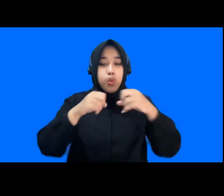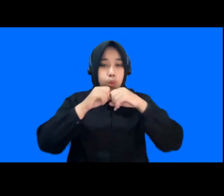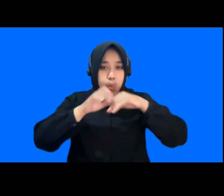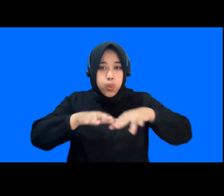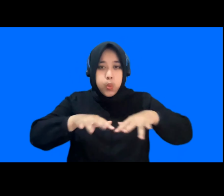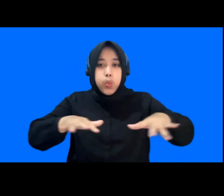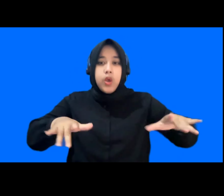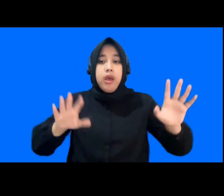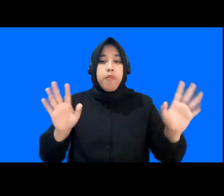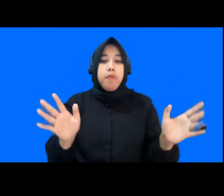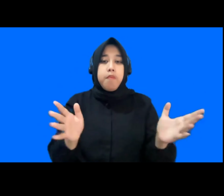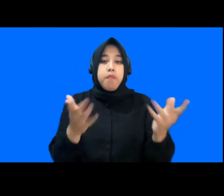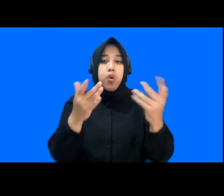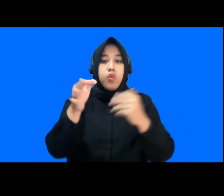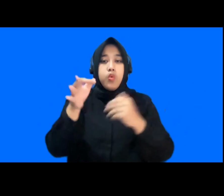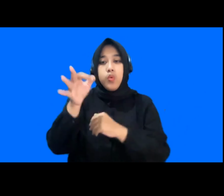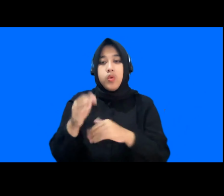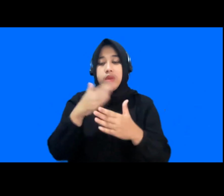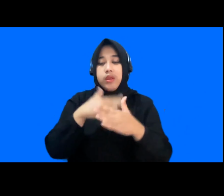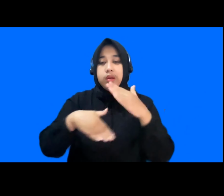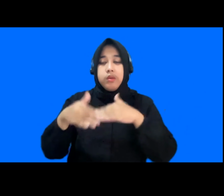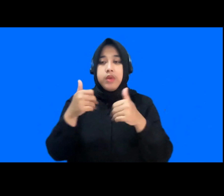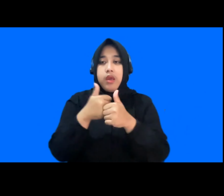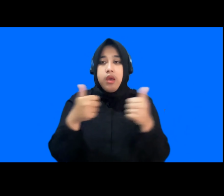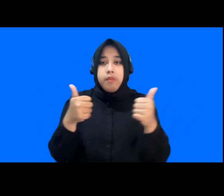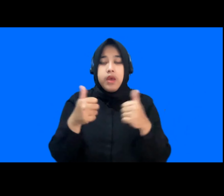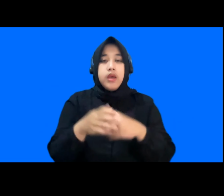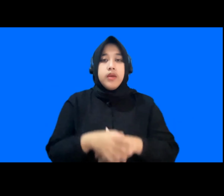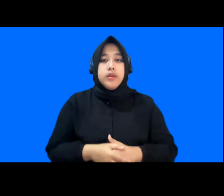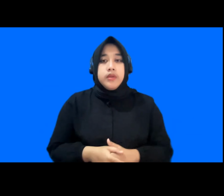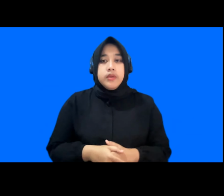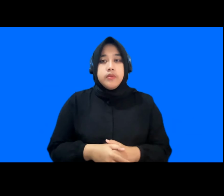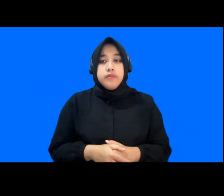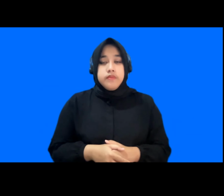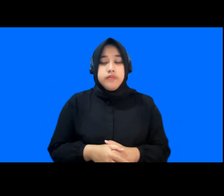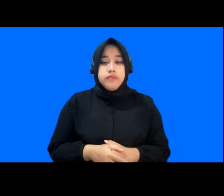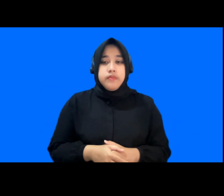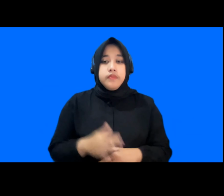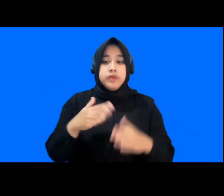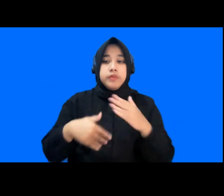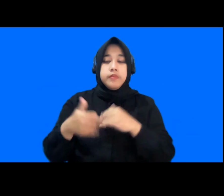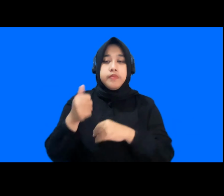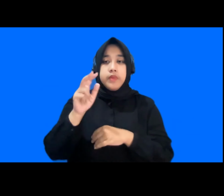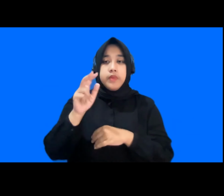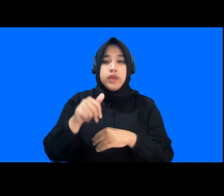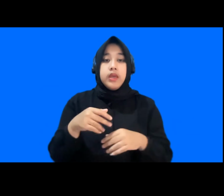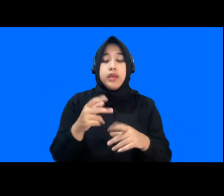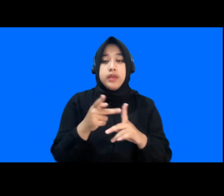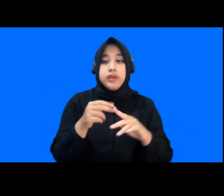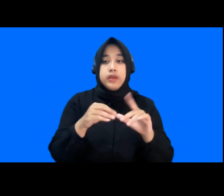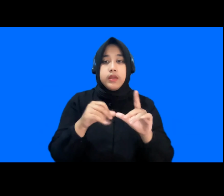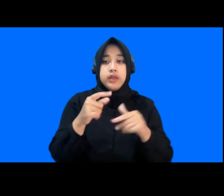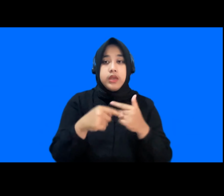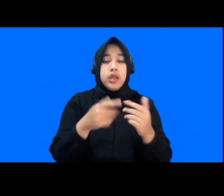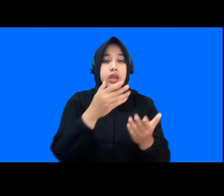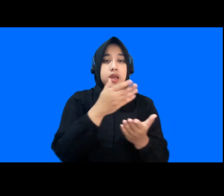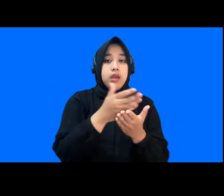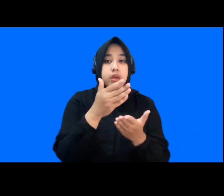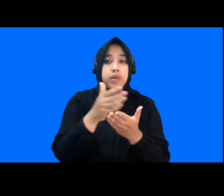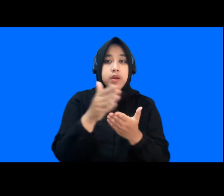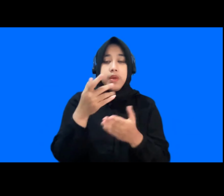inclusive, resilient cities. So I would now request Hillary to please share the teaser video for the e-learning module on